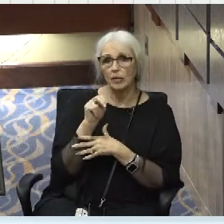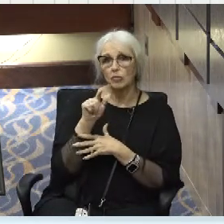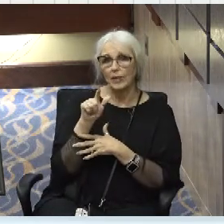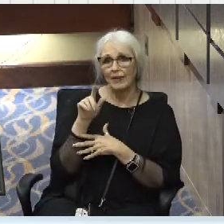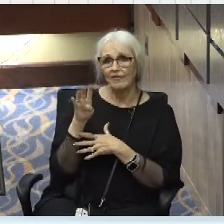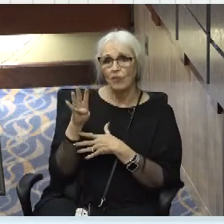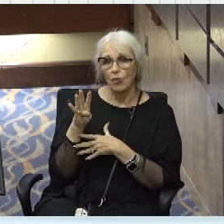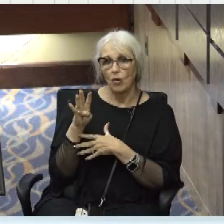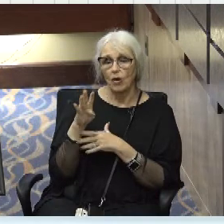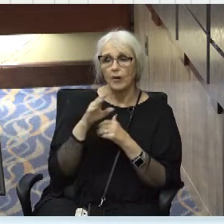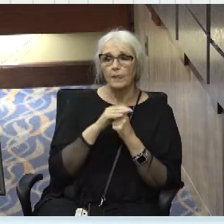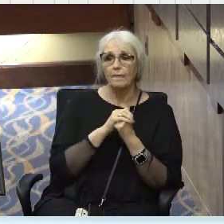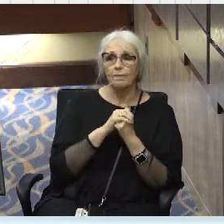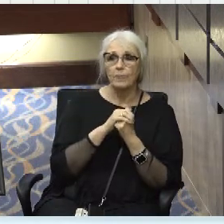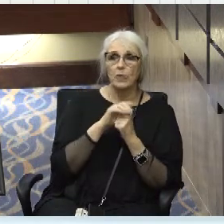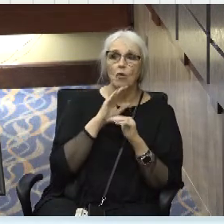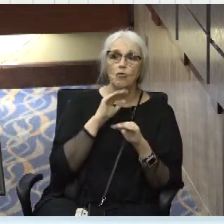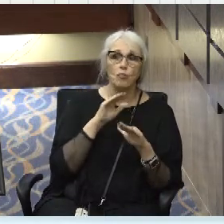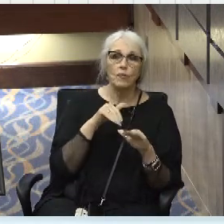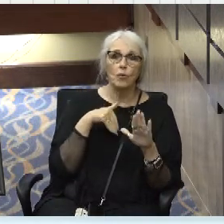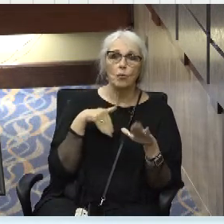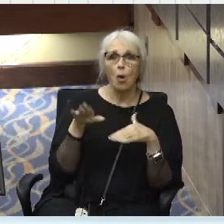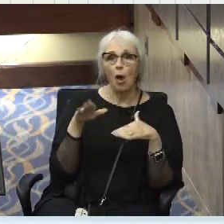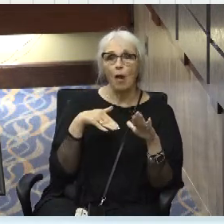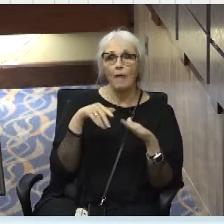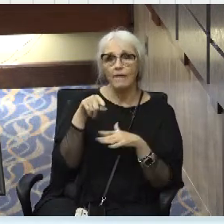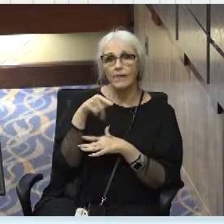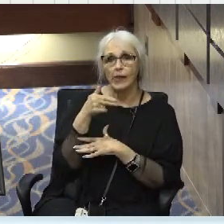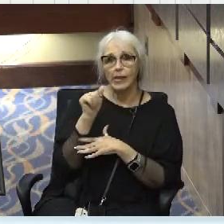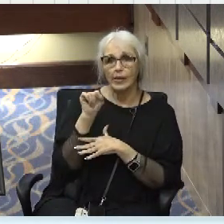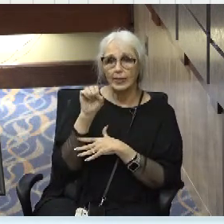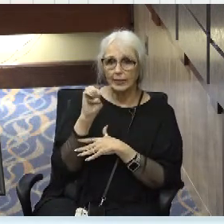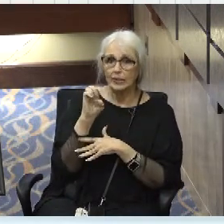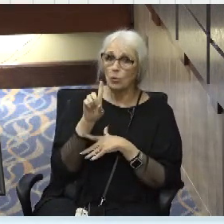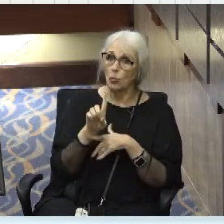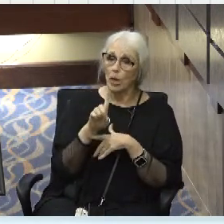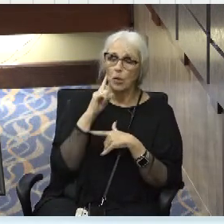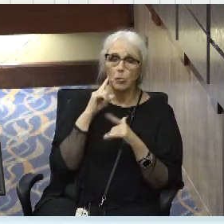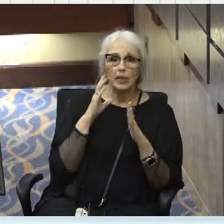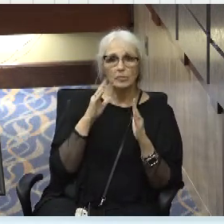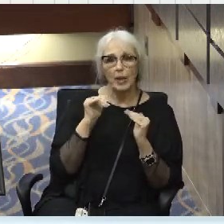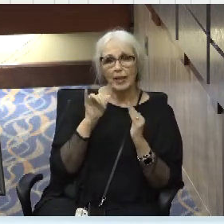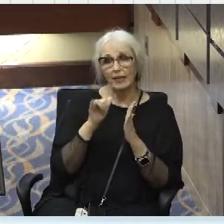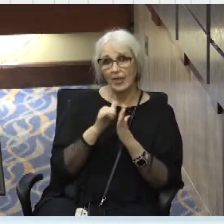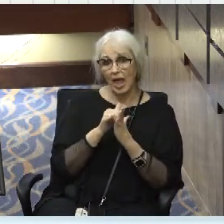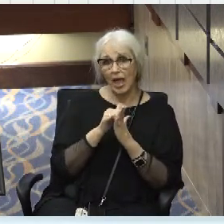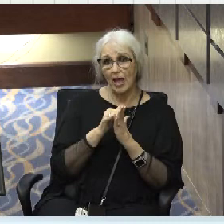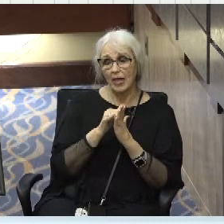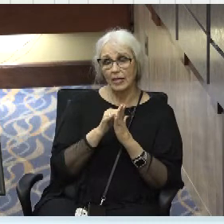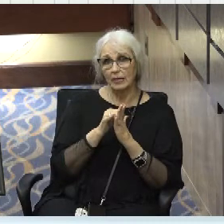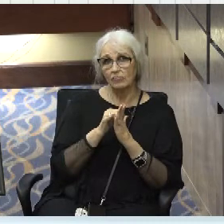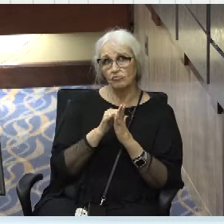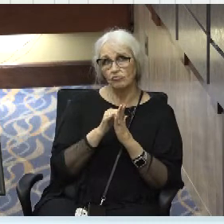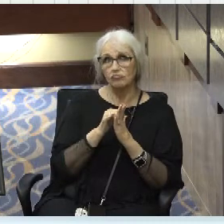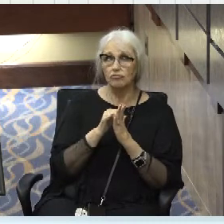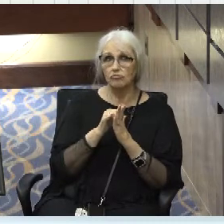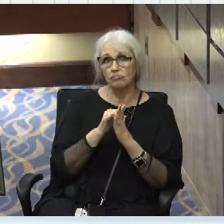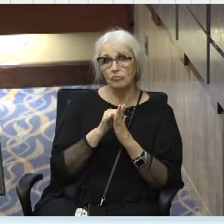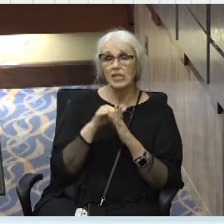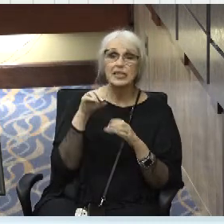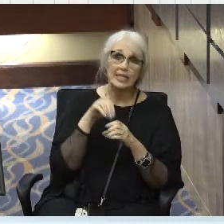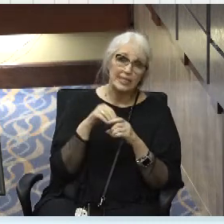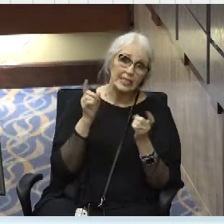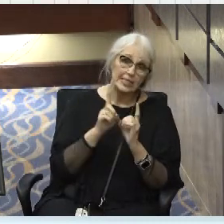24. Riverwalk Phase 1, we're expecting that to, it's actually in